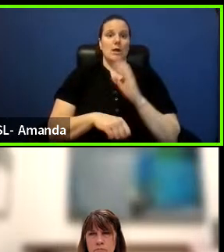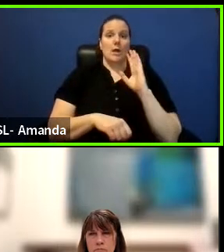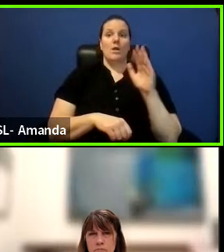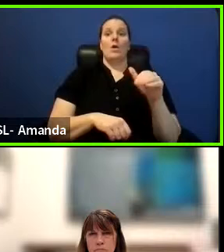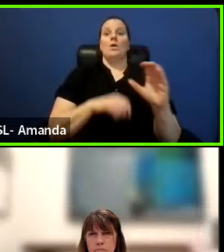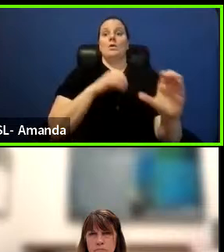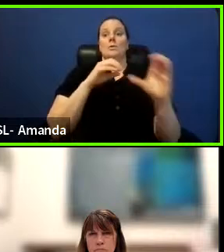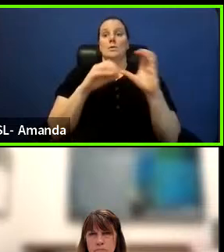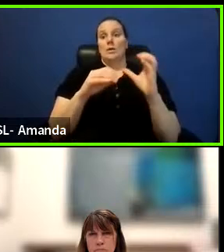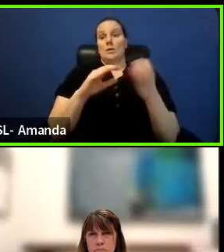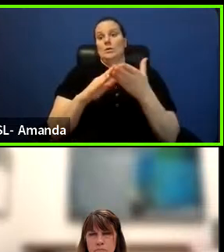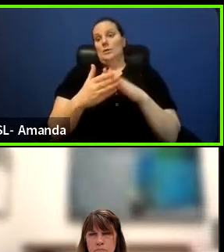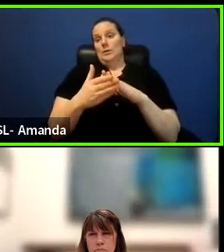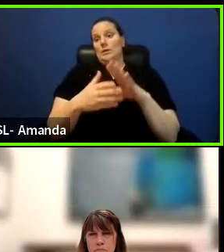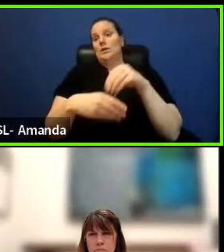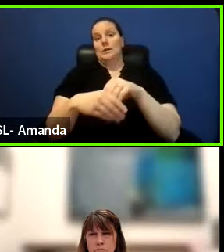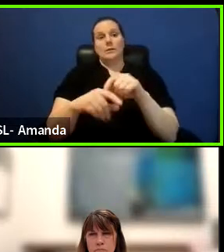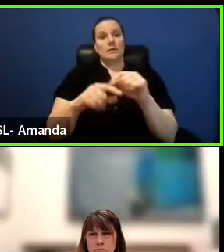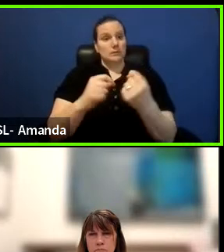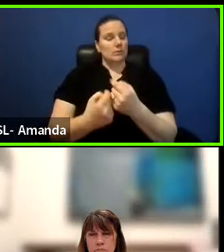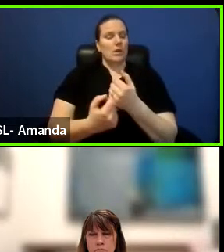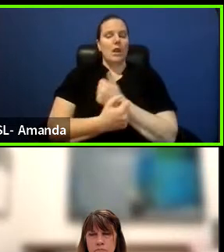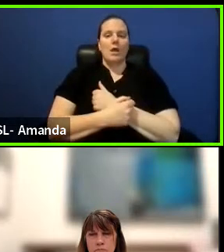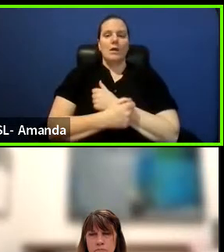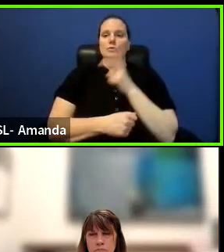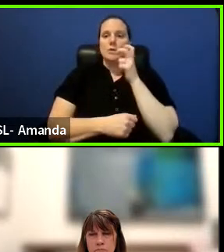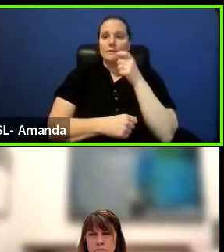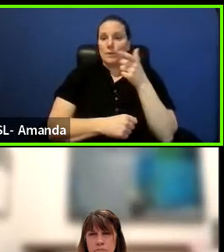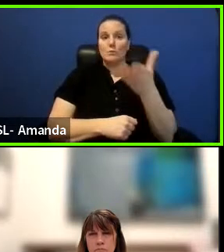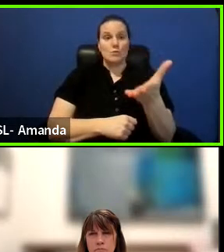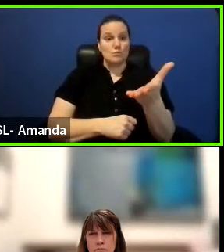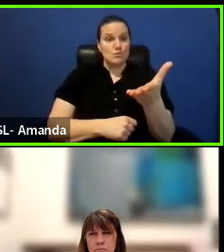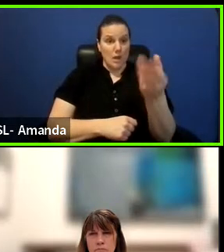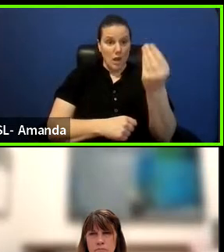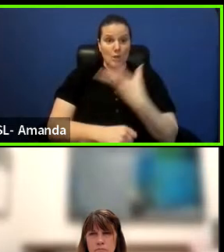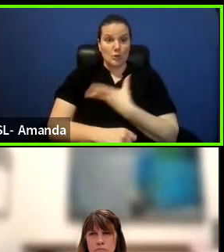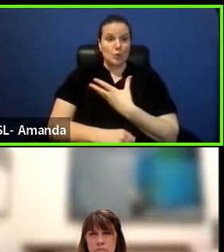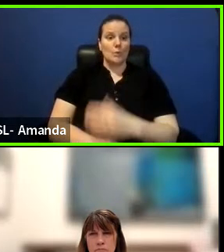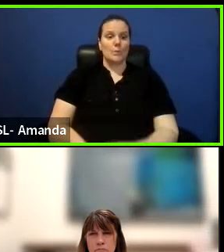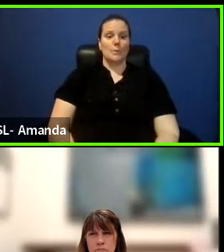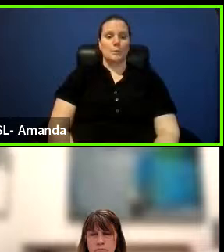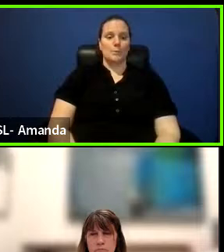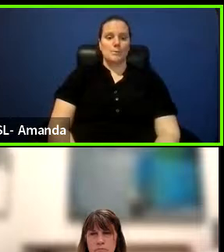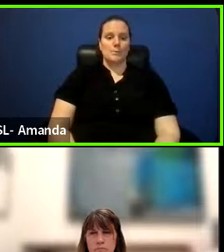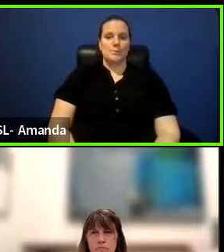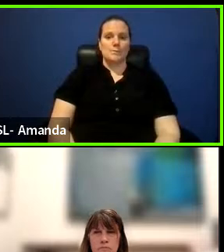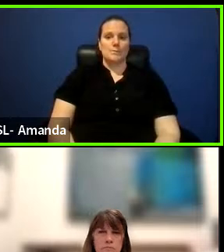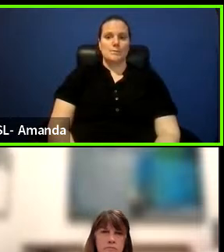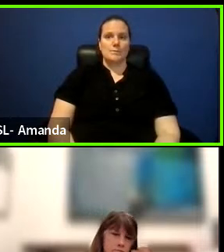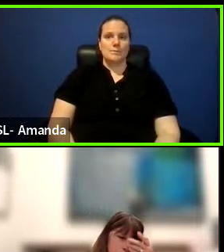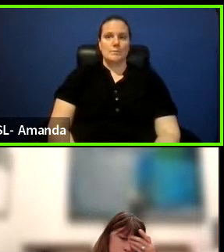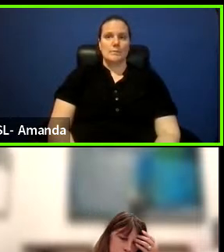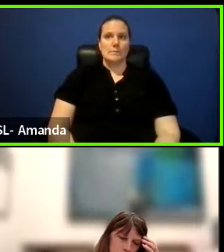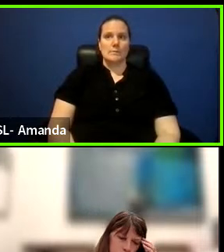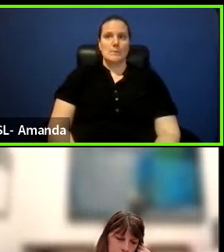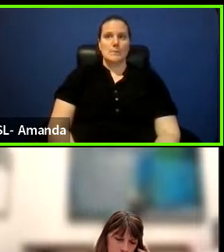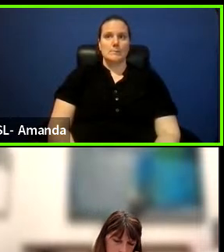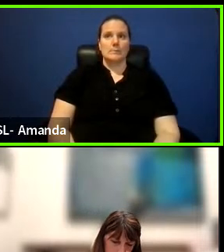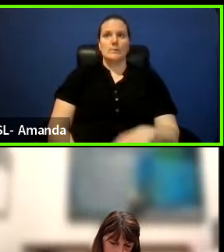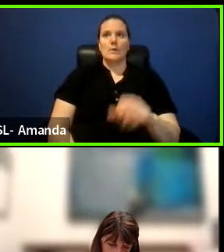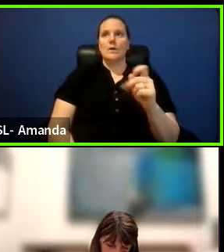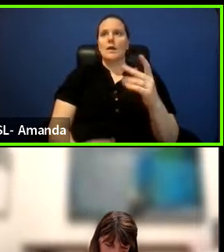communications and community engagement team would love to hear from you. So let us know. Okay, we are about ready